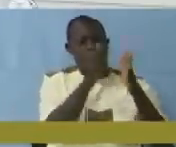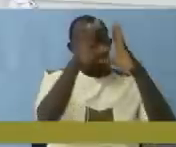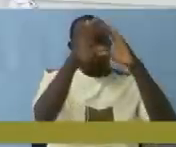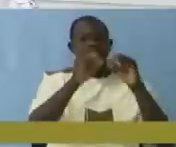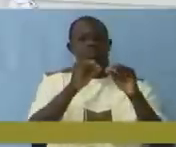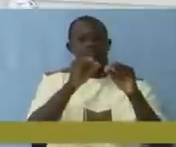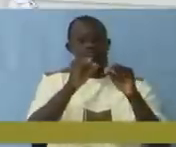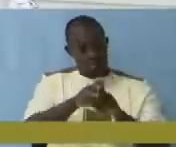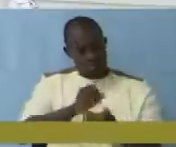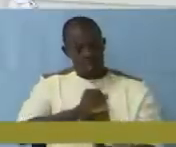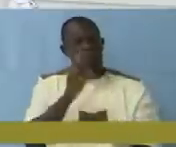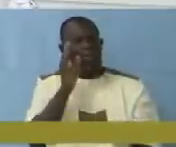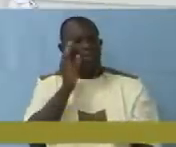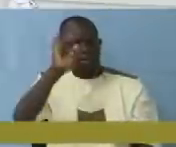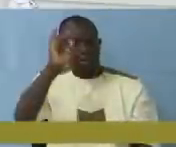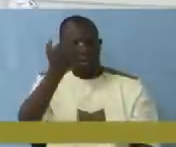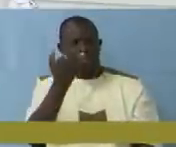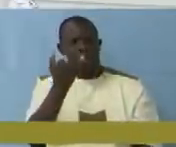Yes.